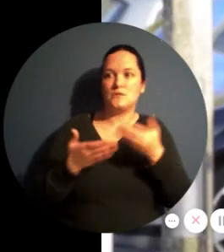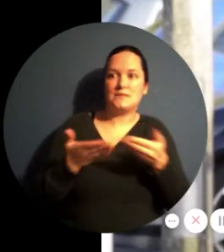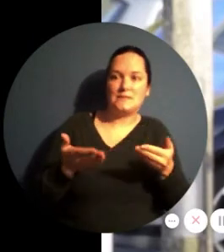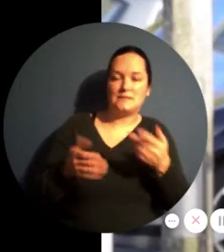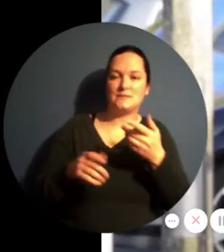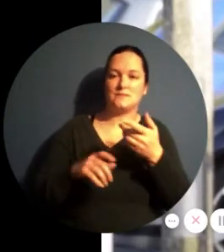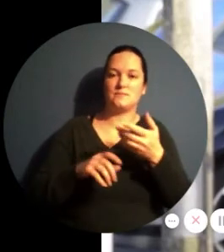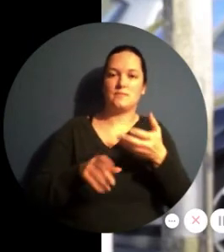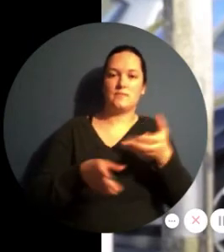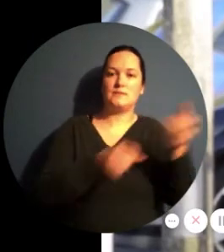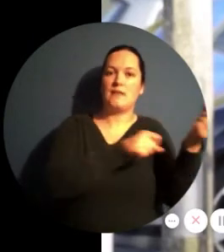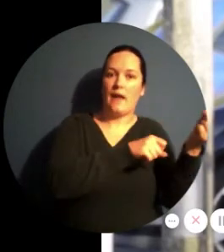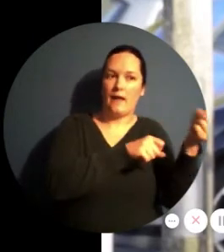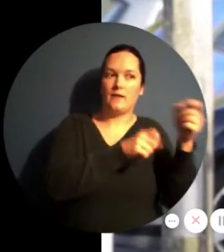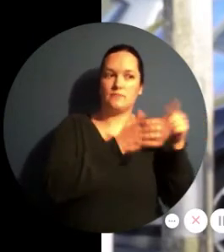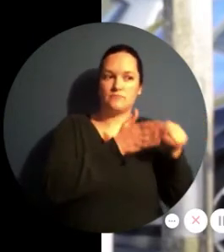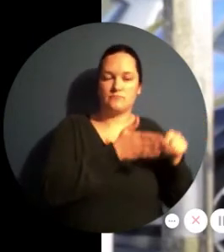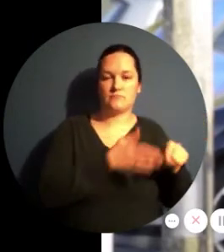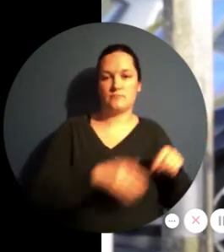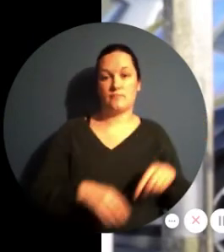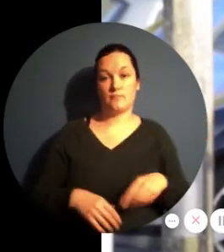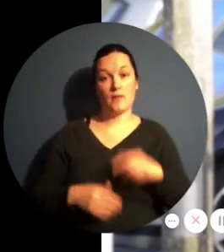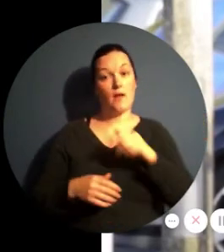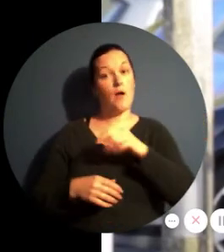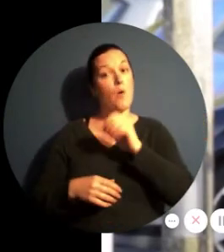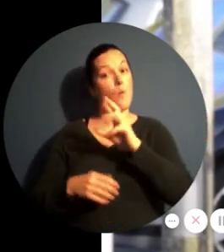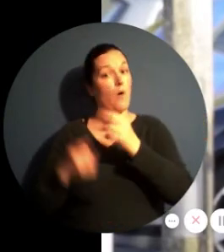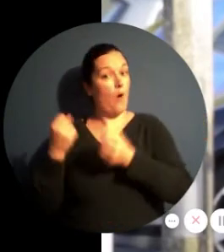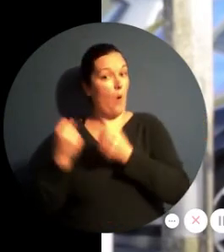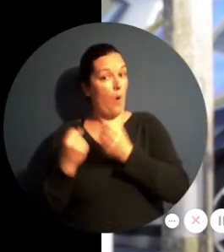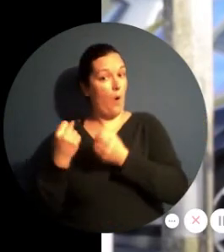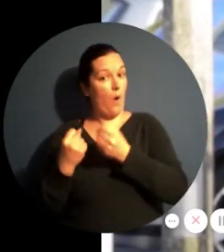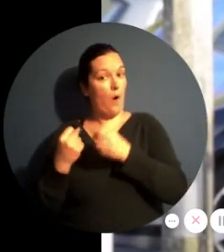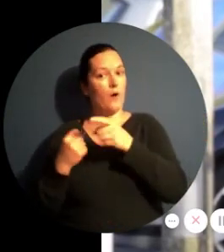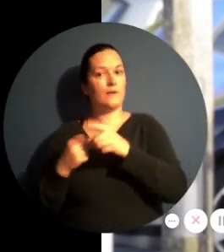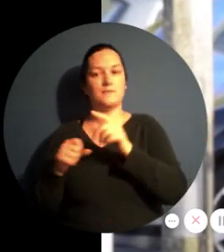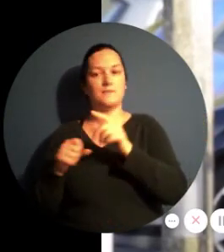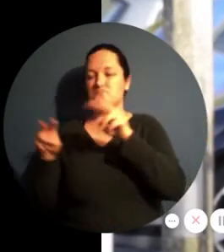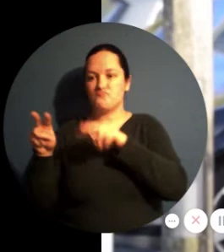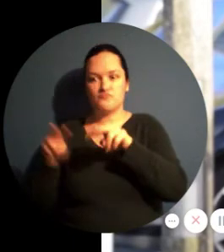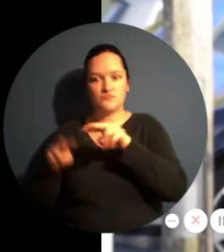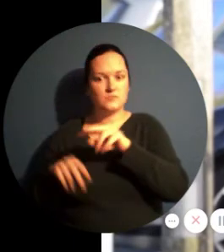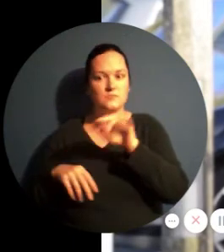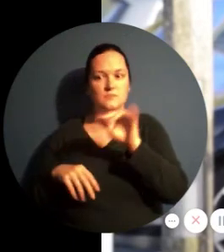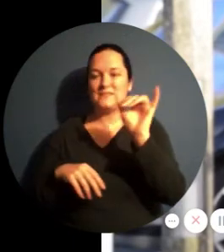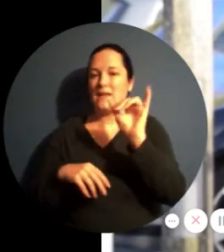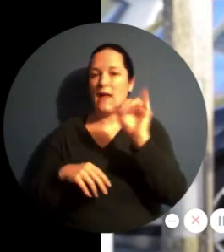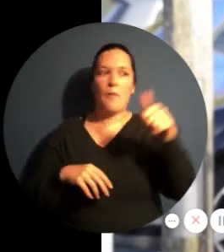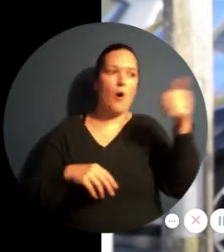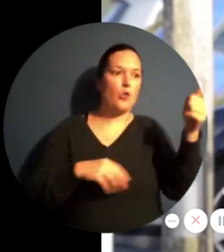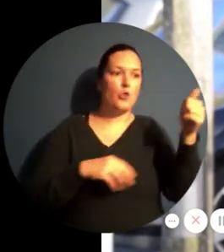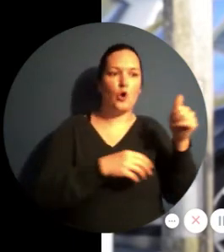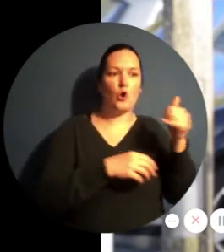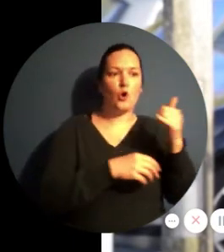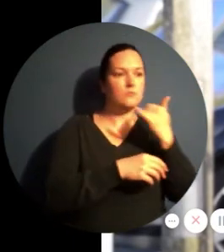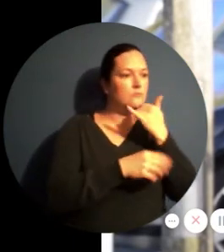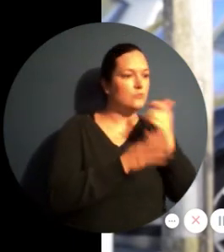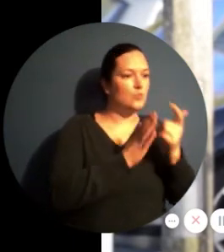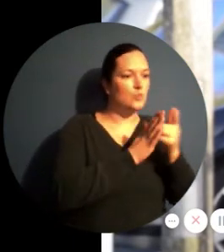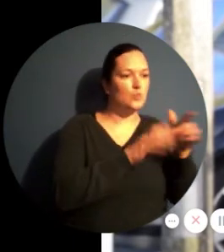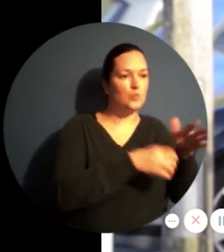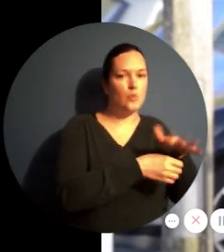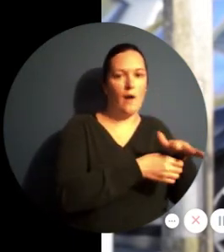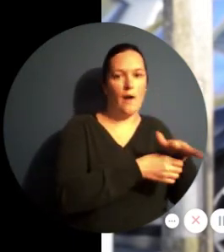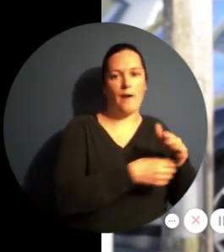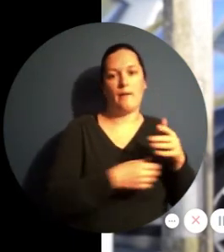Another common crime scene is vehicle crime. These are processed like any other crime scene. However, in less